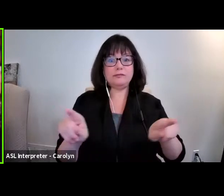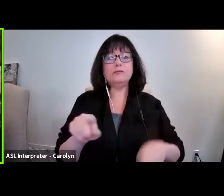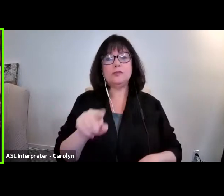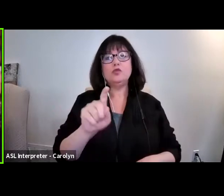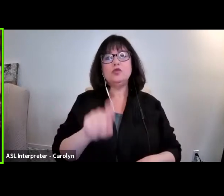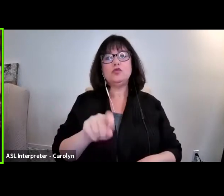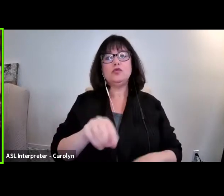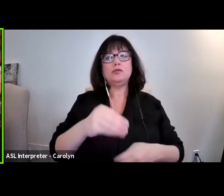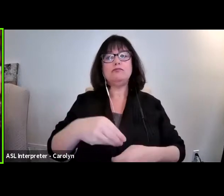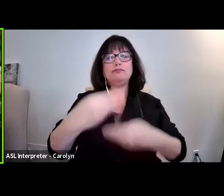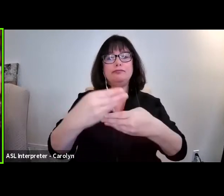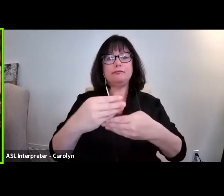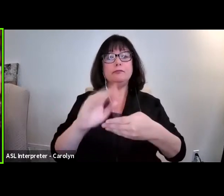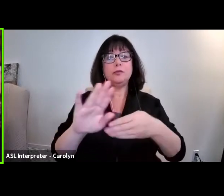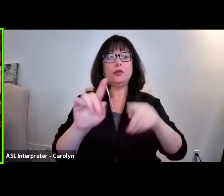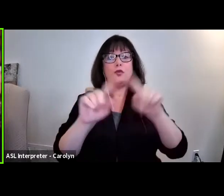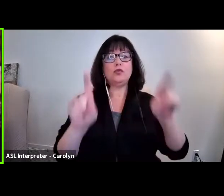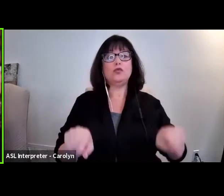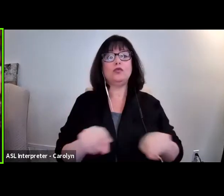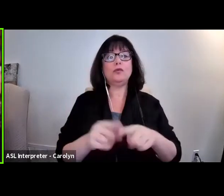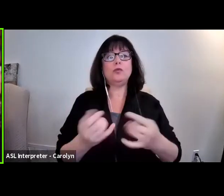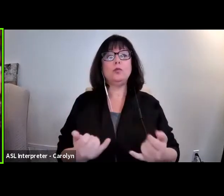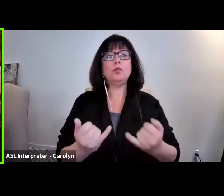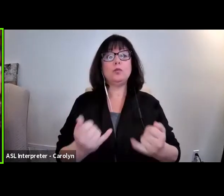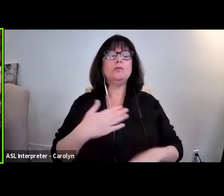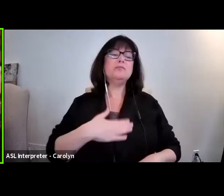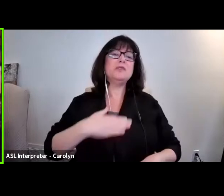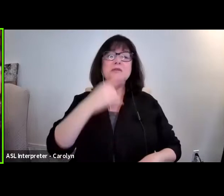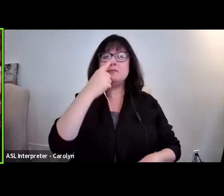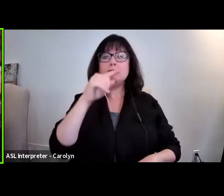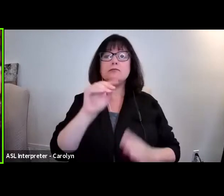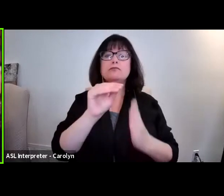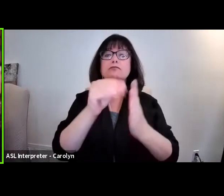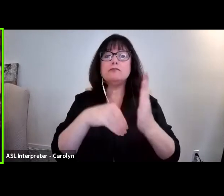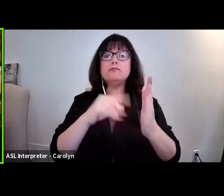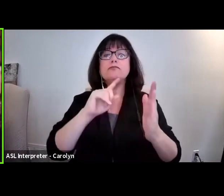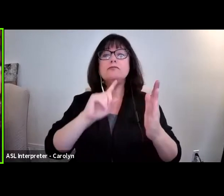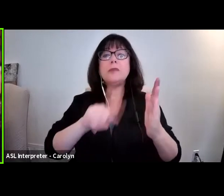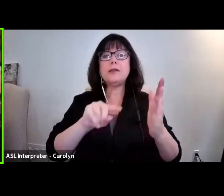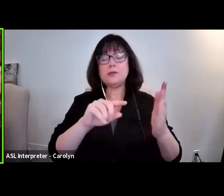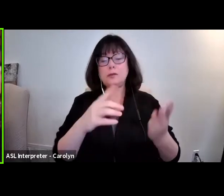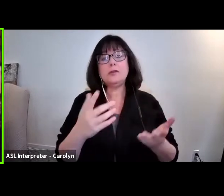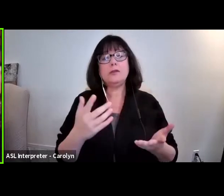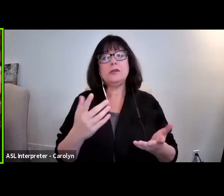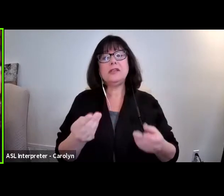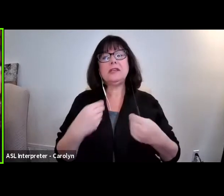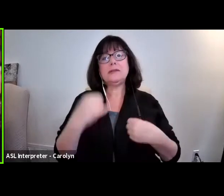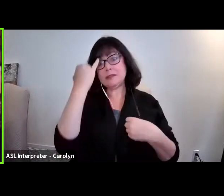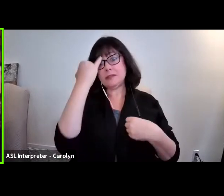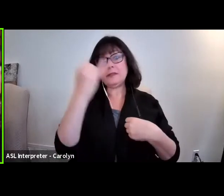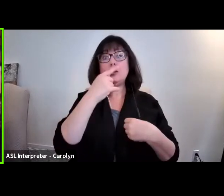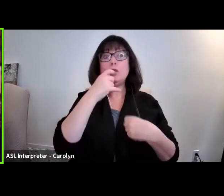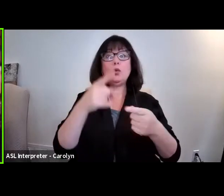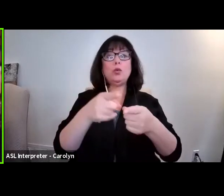your screen, just so we can get a sense of who is participating in the town hall today.